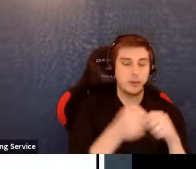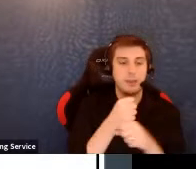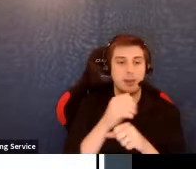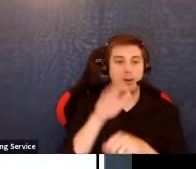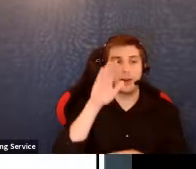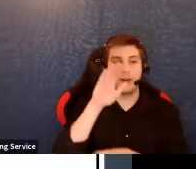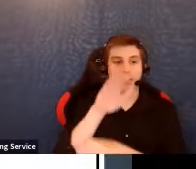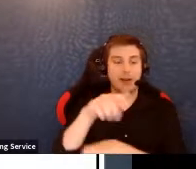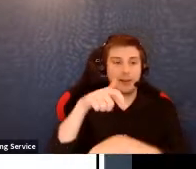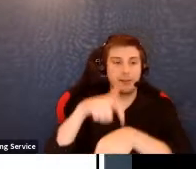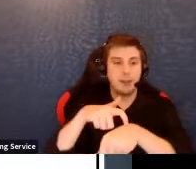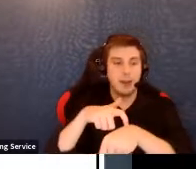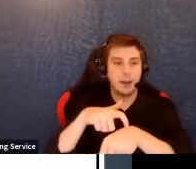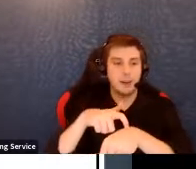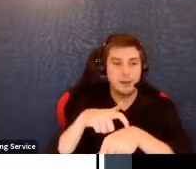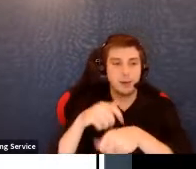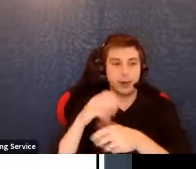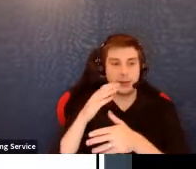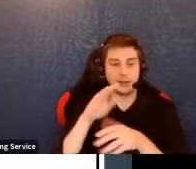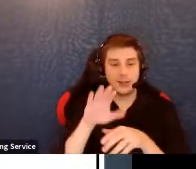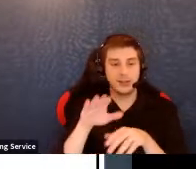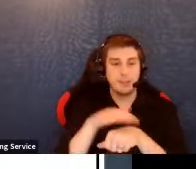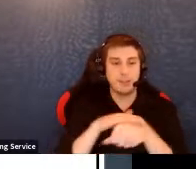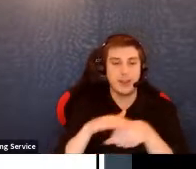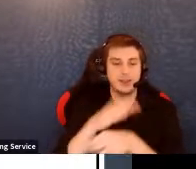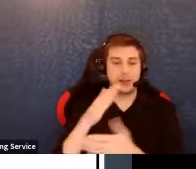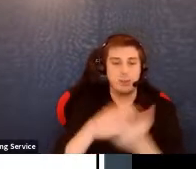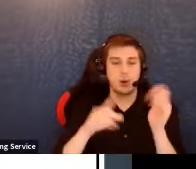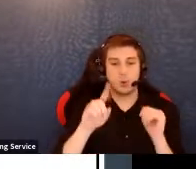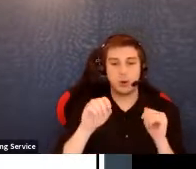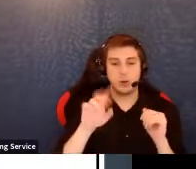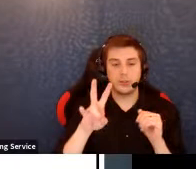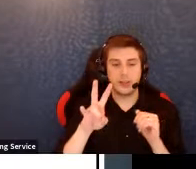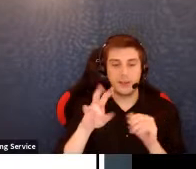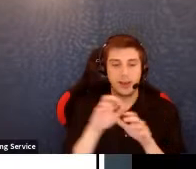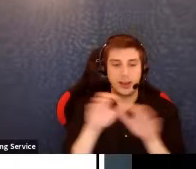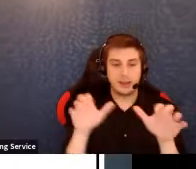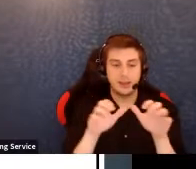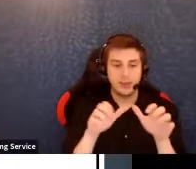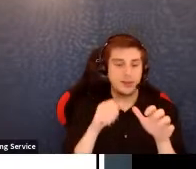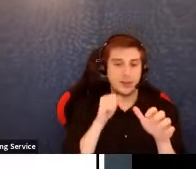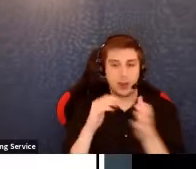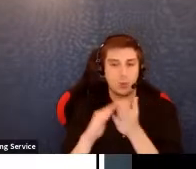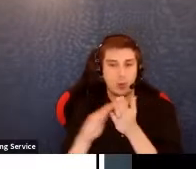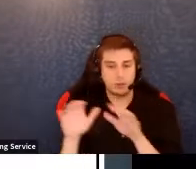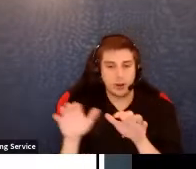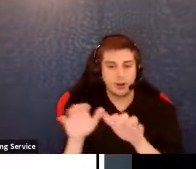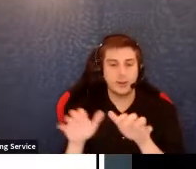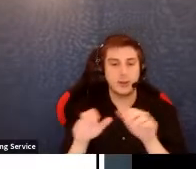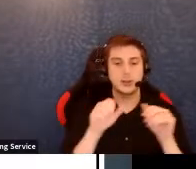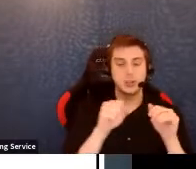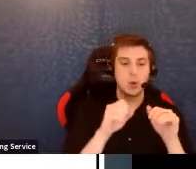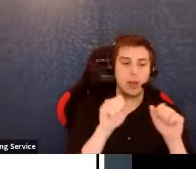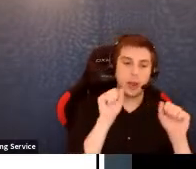a basic Part 107 activity rather than a waivered activity. It will